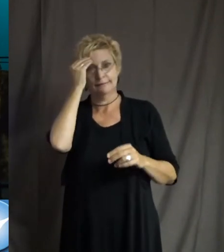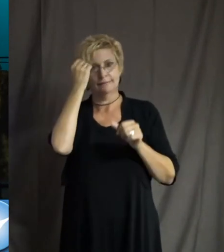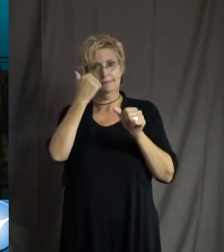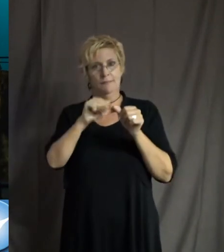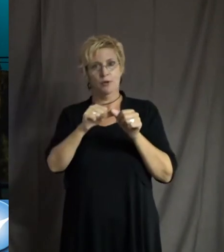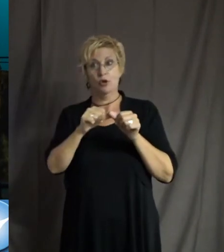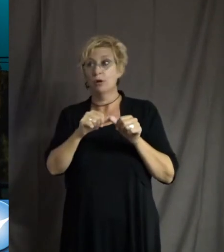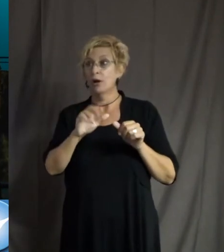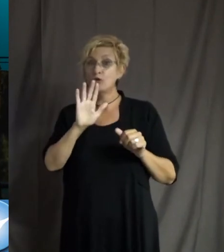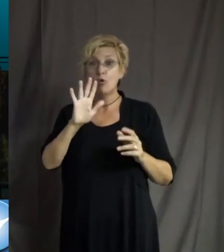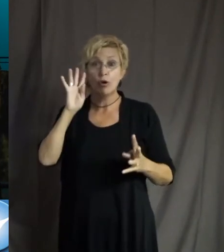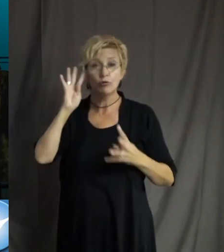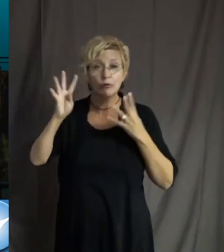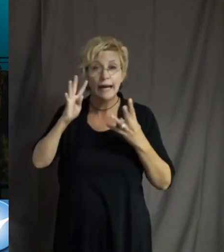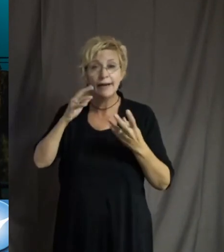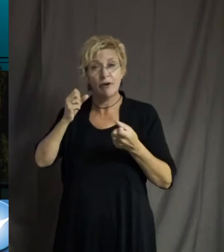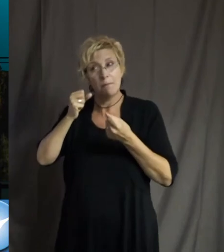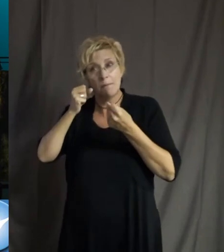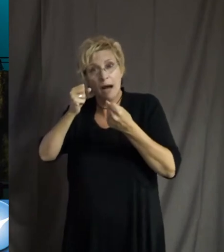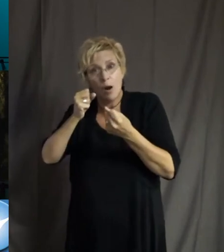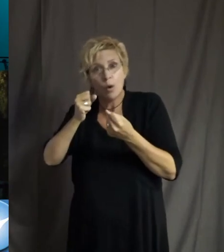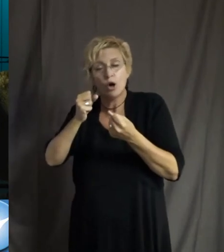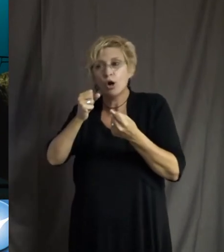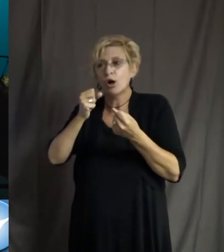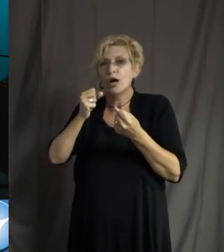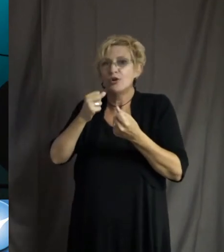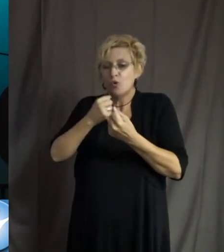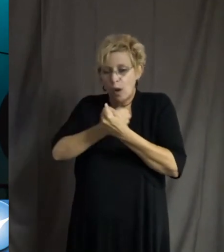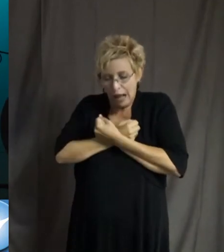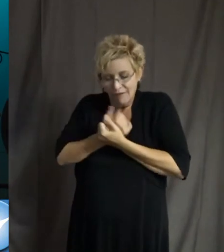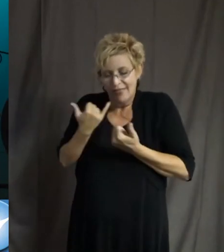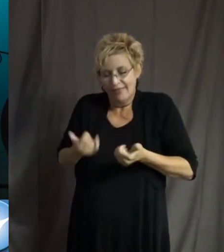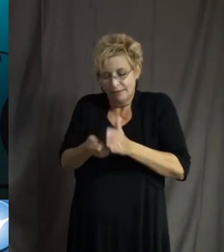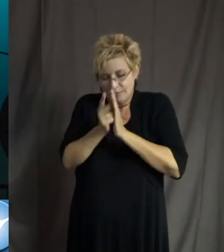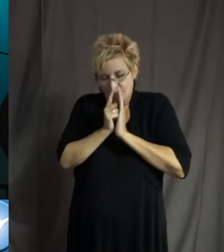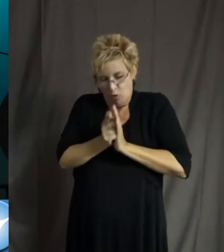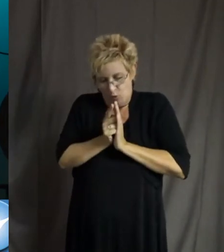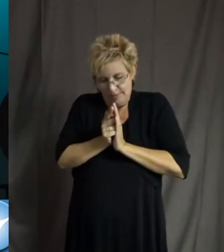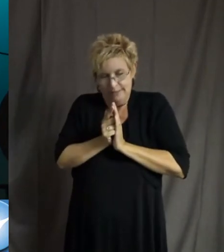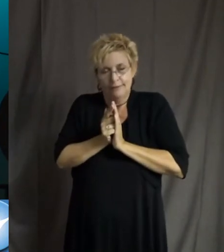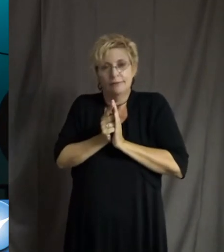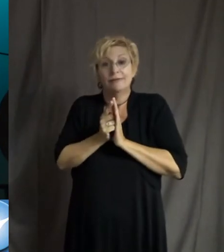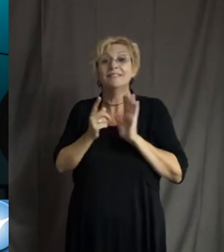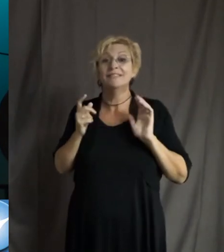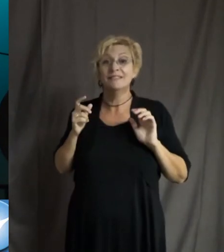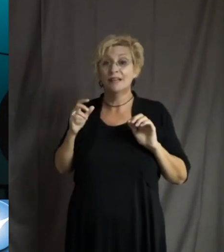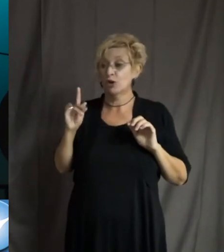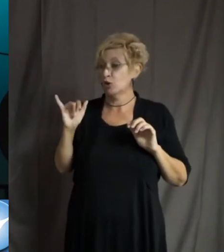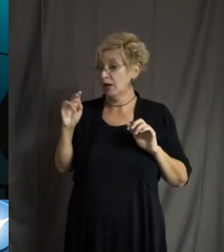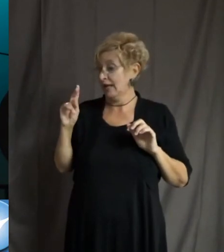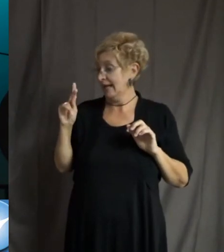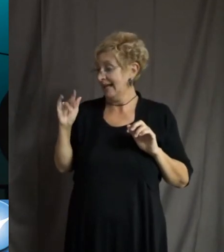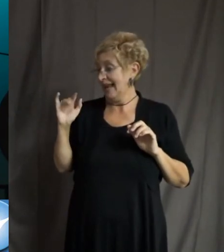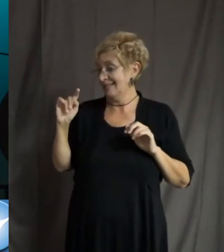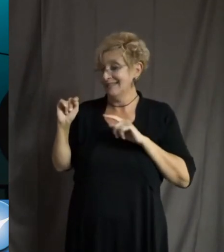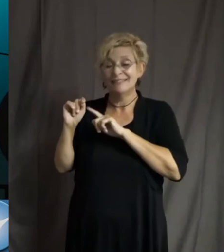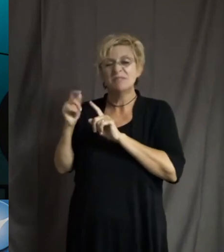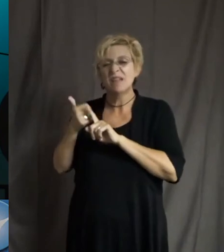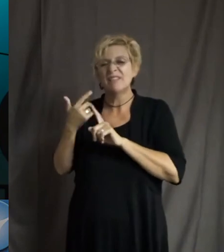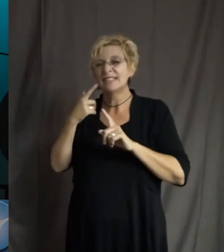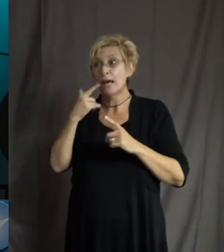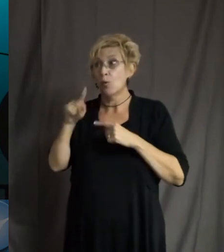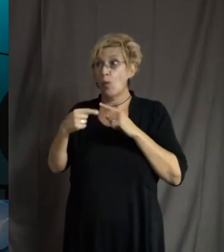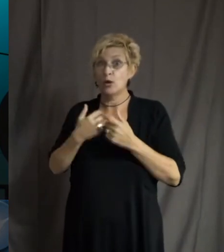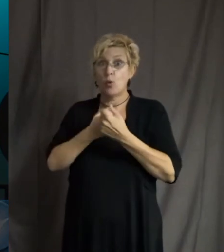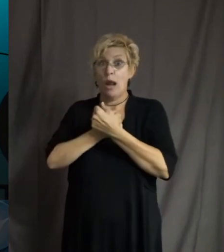it. Yet realize and remember that creative power to love in this moment. And